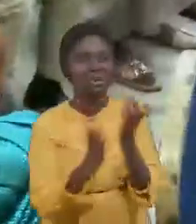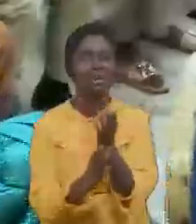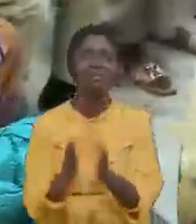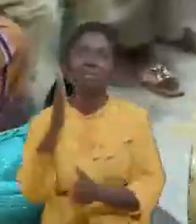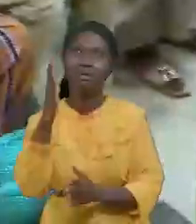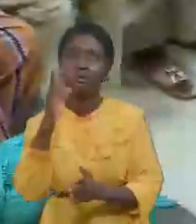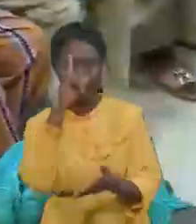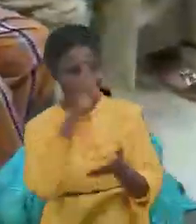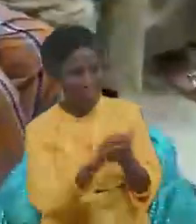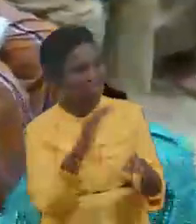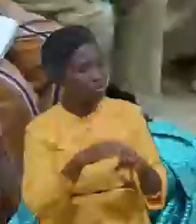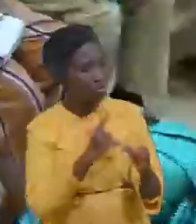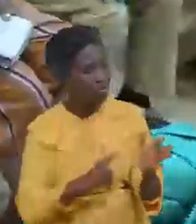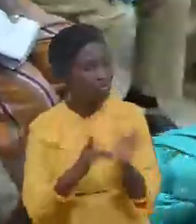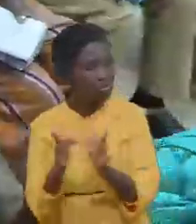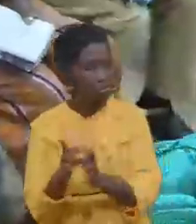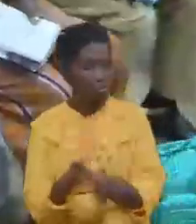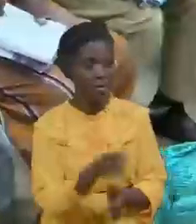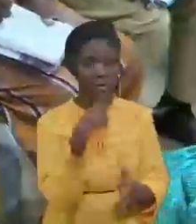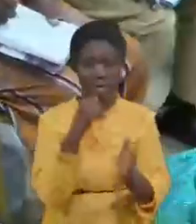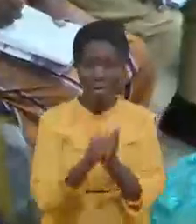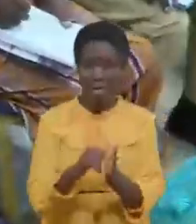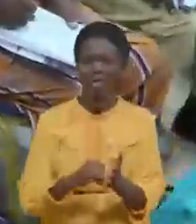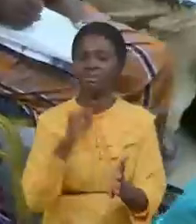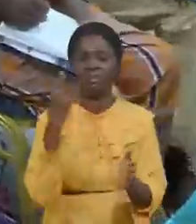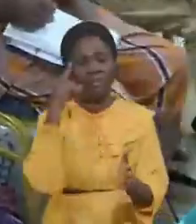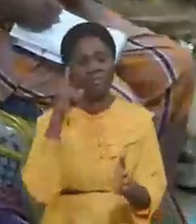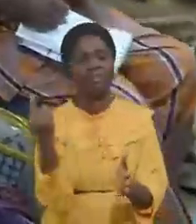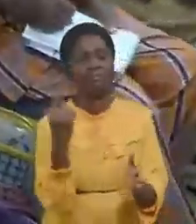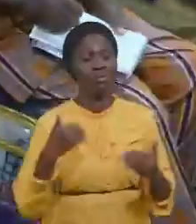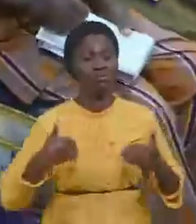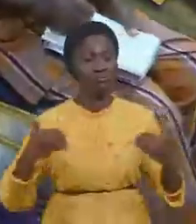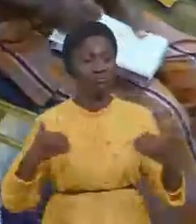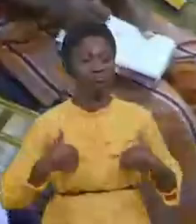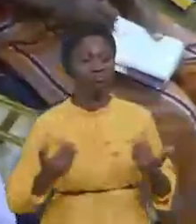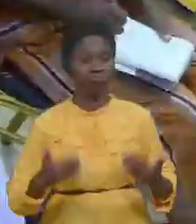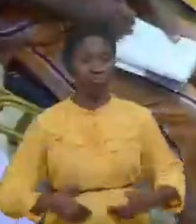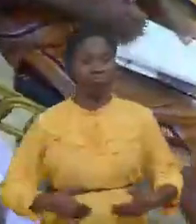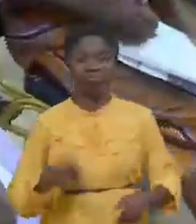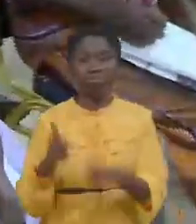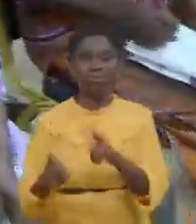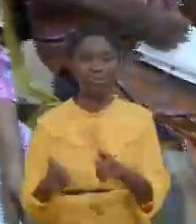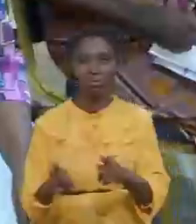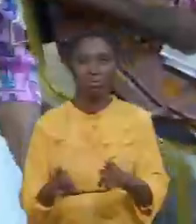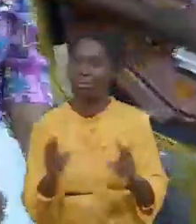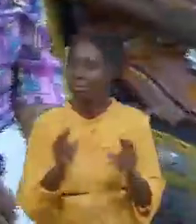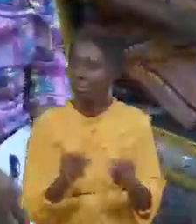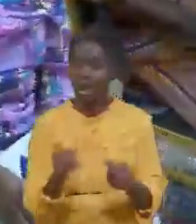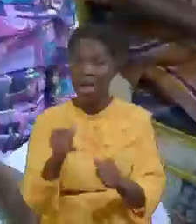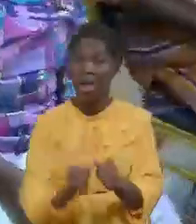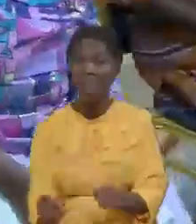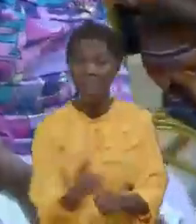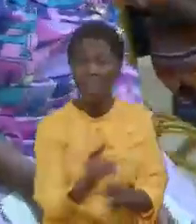believe on the Lord Jesus, they say it's for young people. You didn't get the point. Everyone